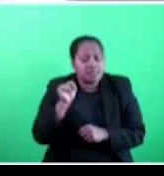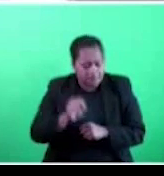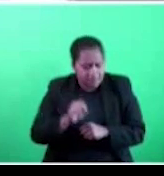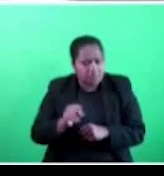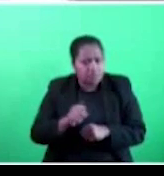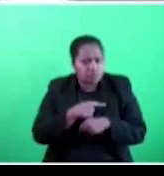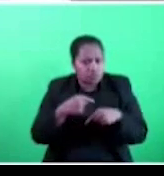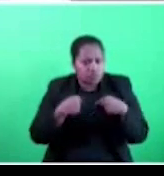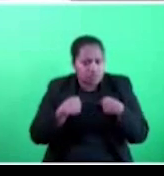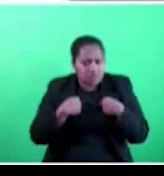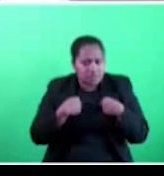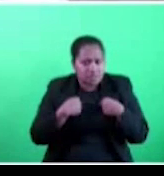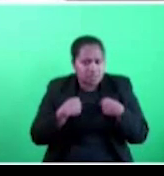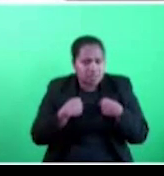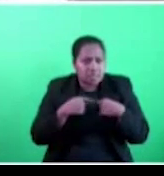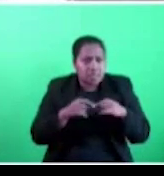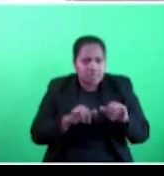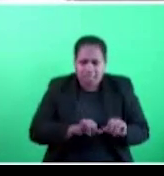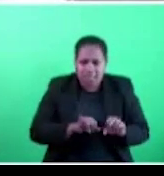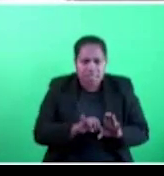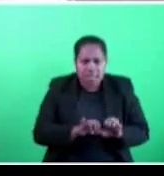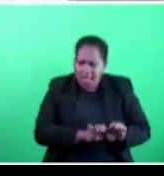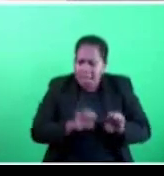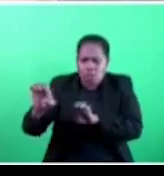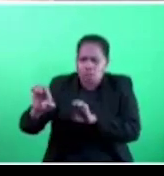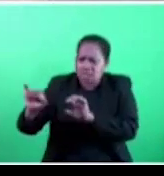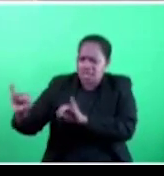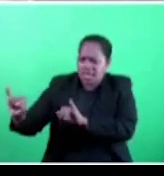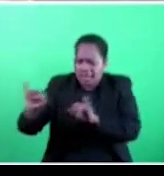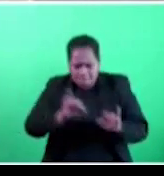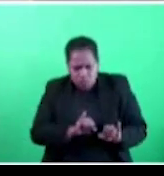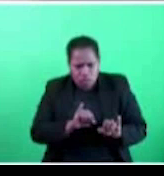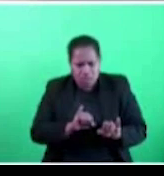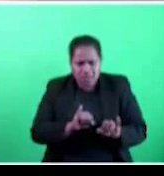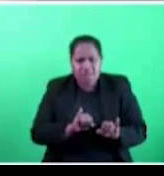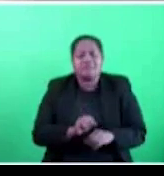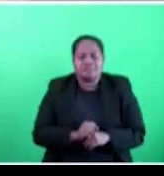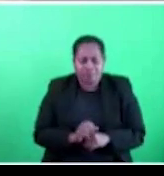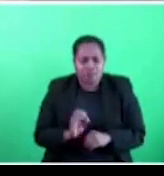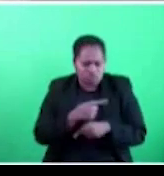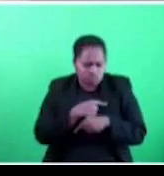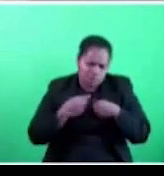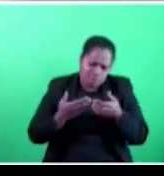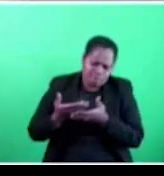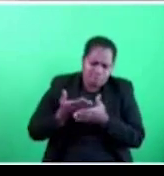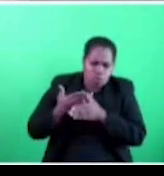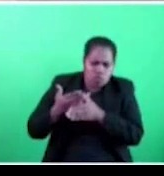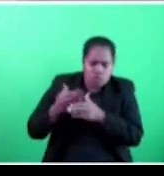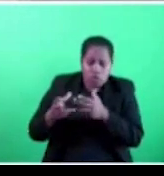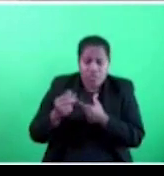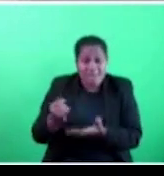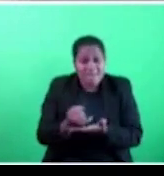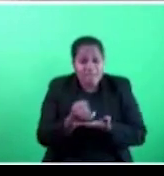for importers who are sending goods to Fiji itself. Mr. Speaker, sir, we are of course working with Investment Fiji and